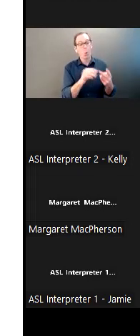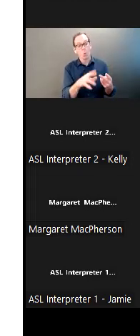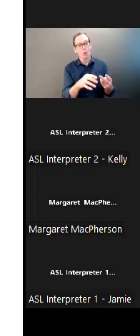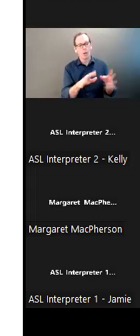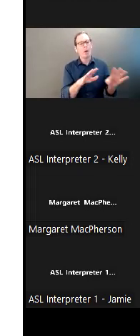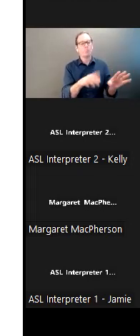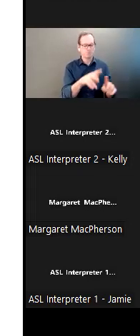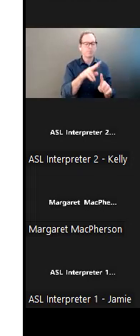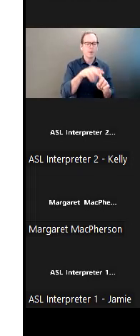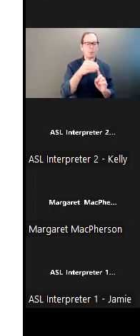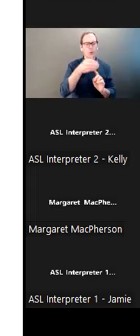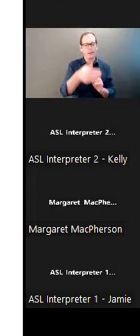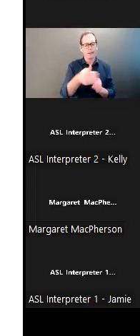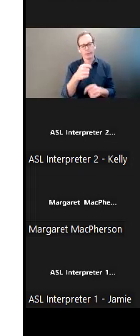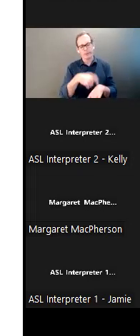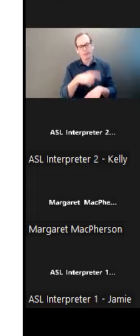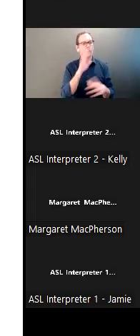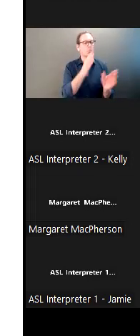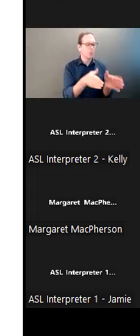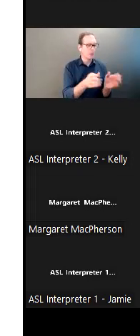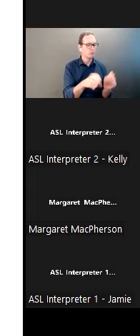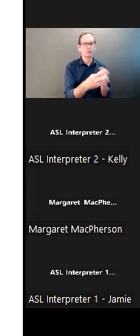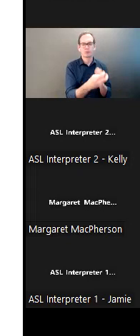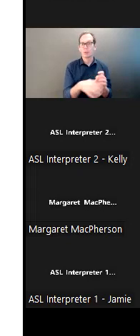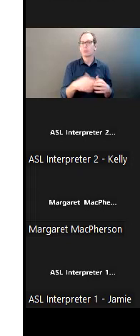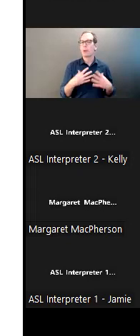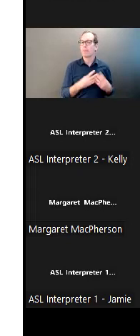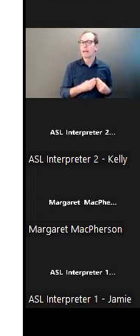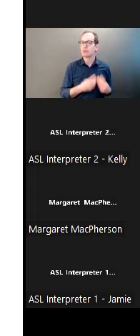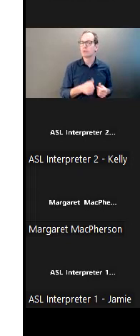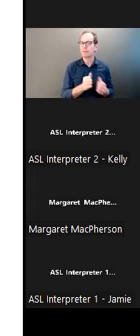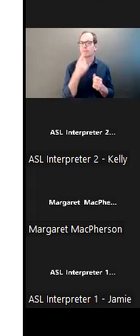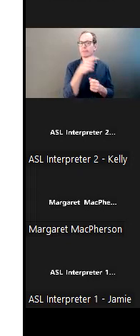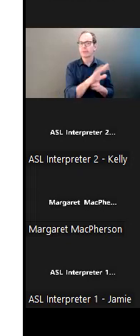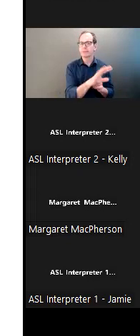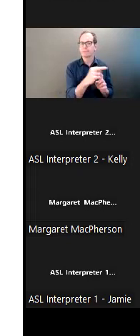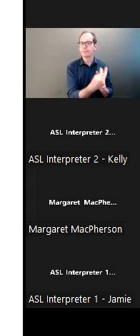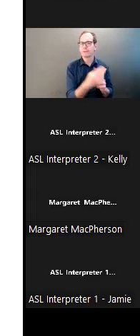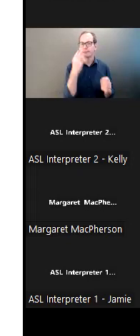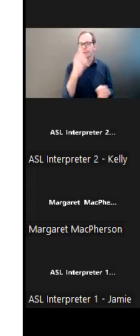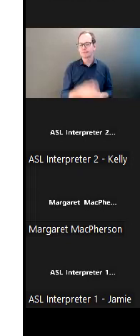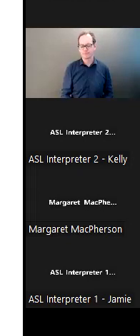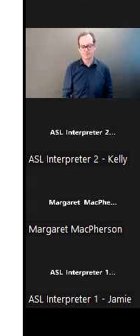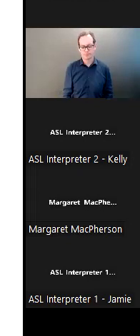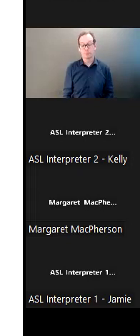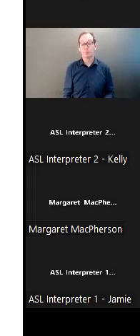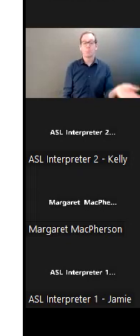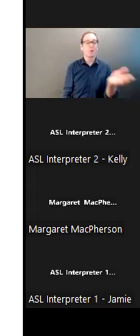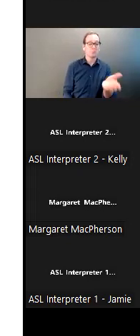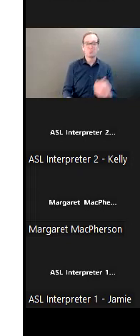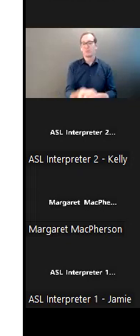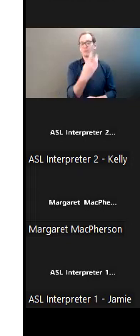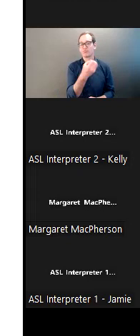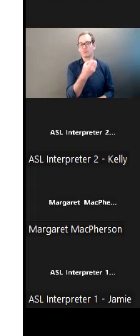place, would be a TBIC approach. And when you hear people talk about their health, things like sleep problems and pain and migraines,